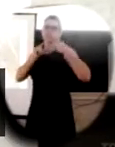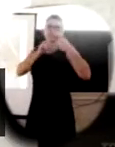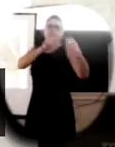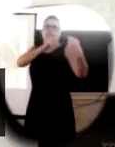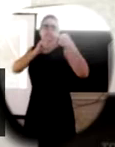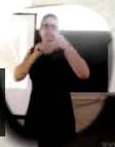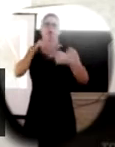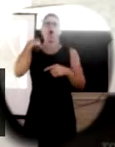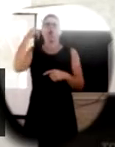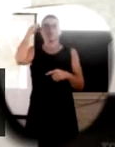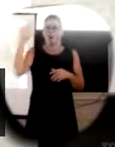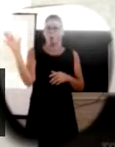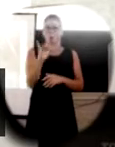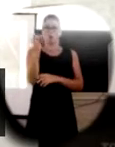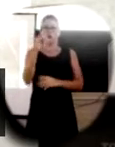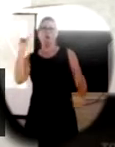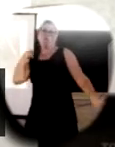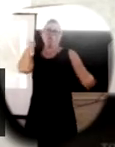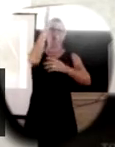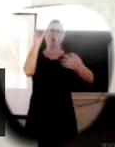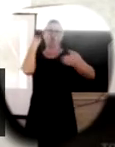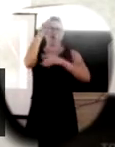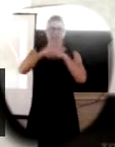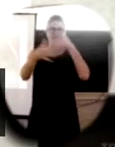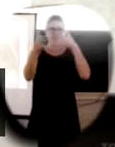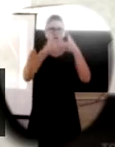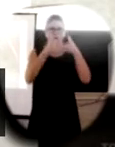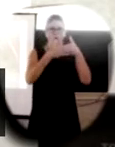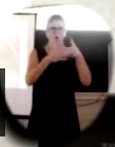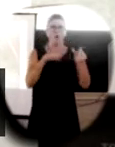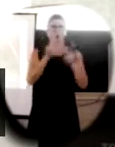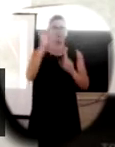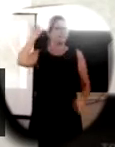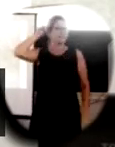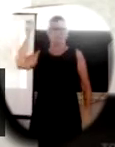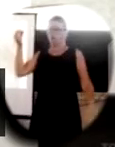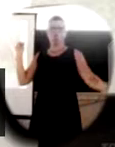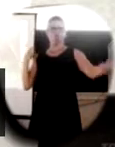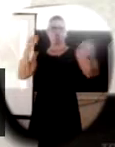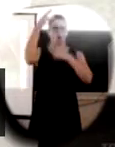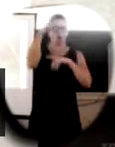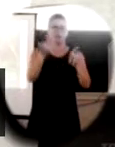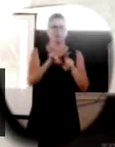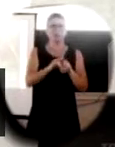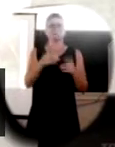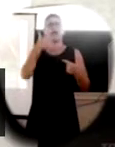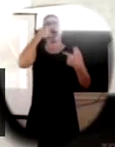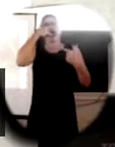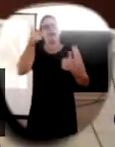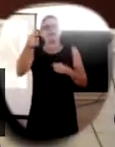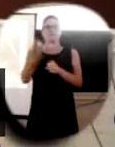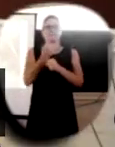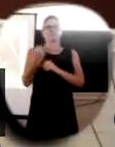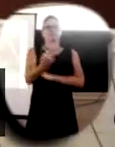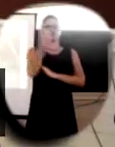threw every toy imaginable at his bedroom door, not to mention throwing the device itself. Thankfully, the body wounds are resilient.